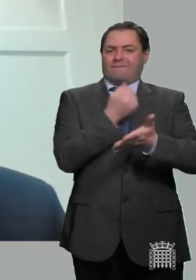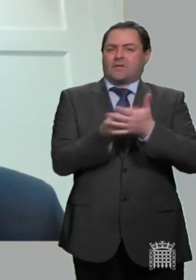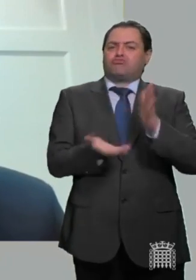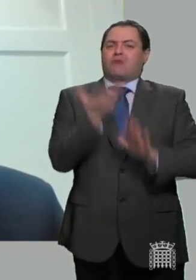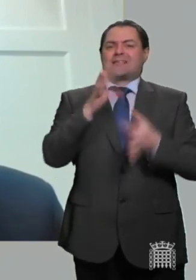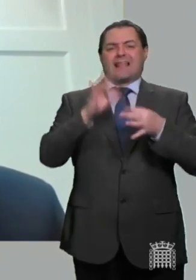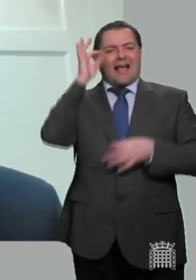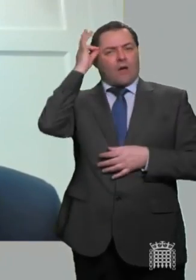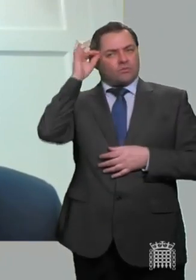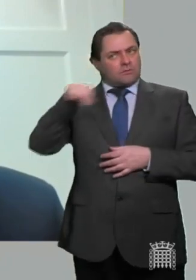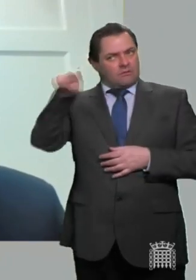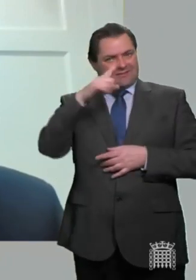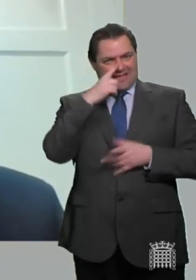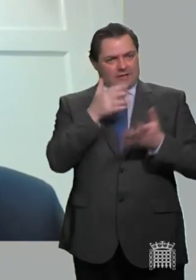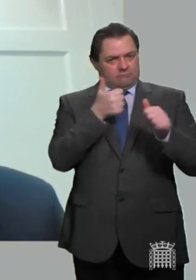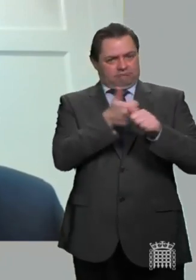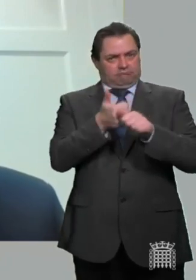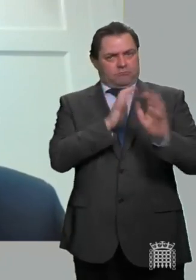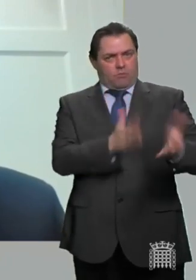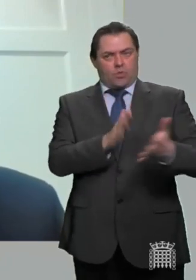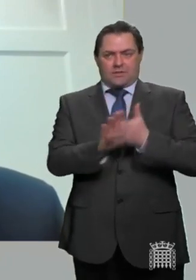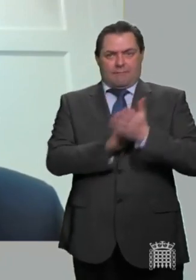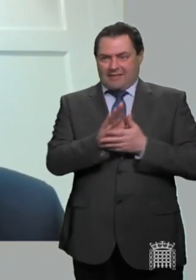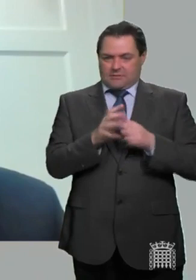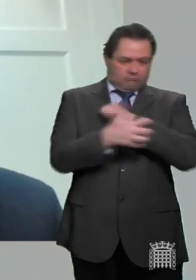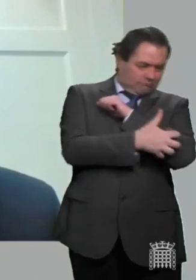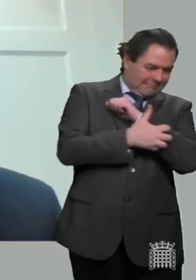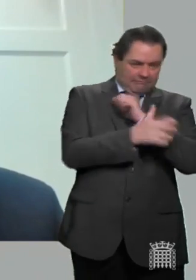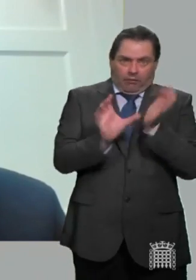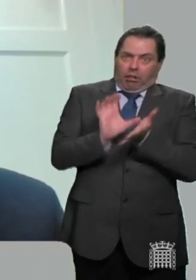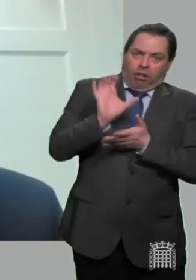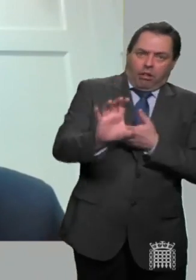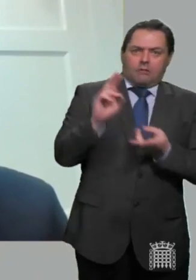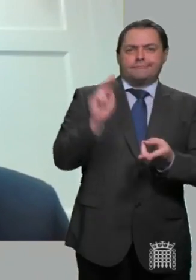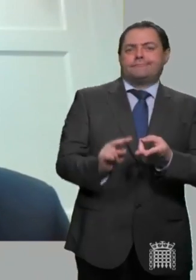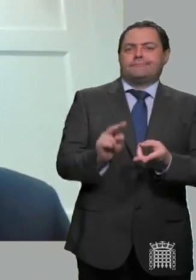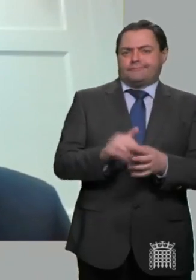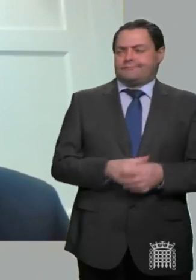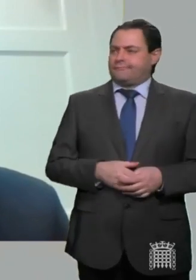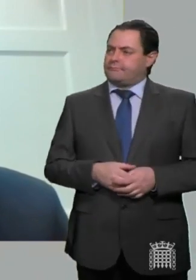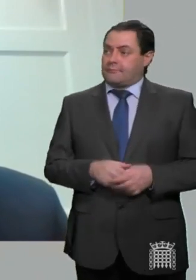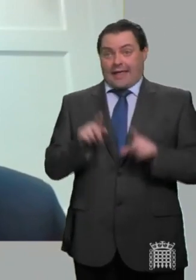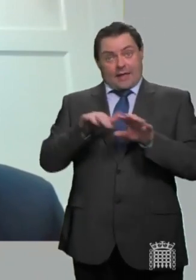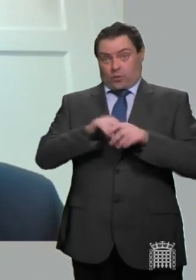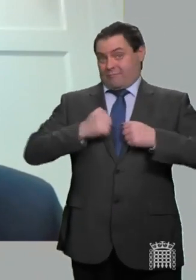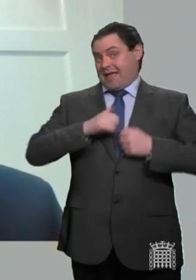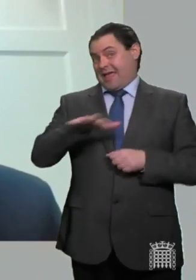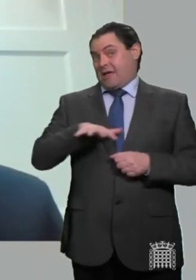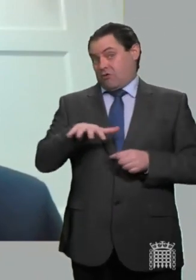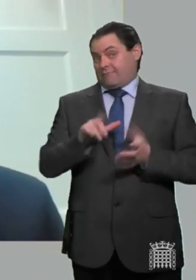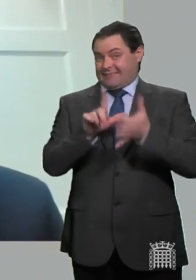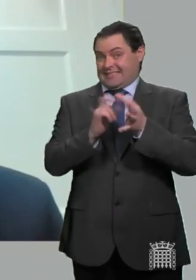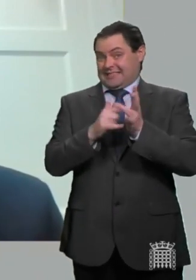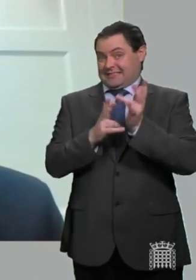needs, and ease the tax burden on hard-pressed families across the country, including in my constituency of